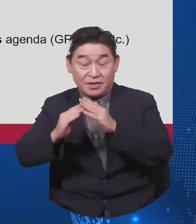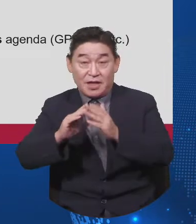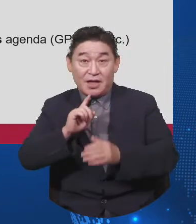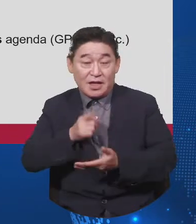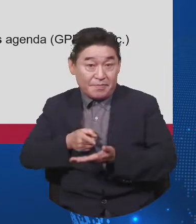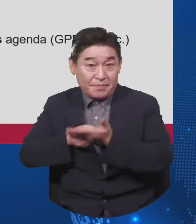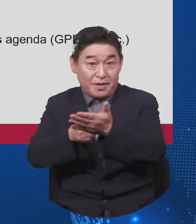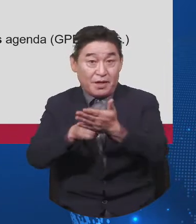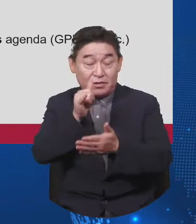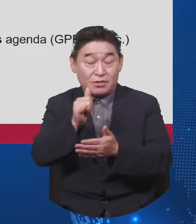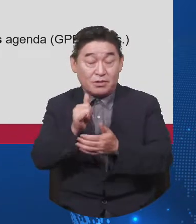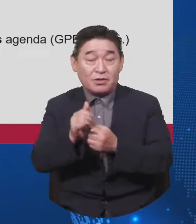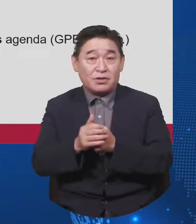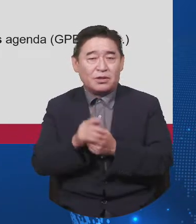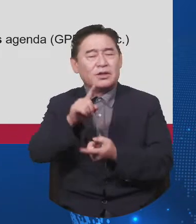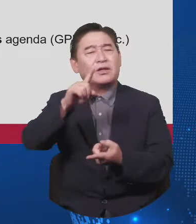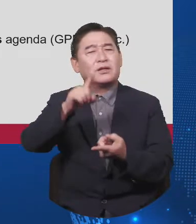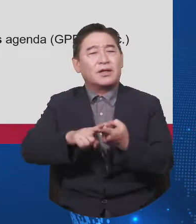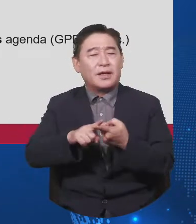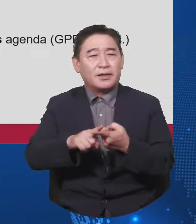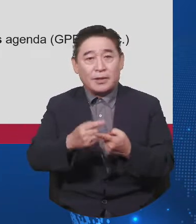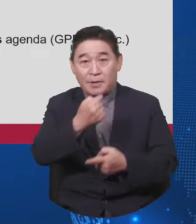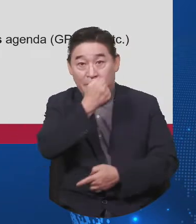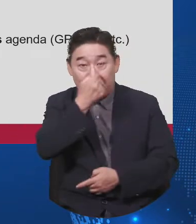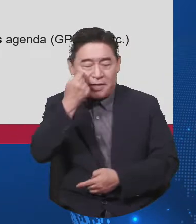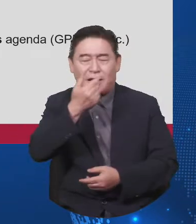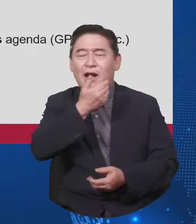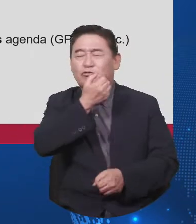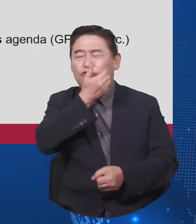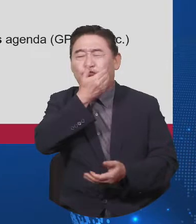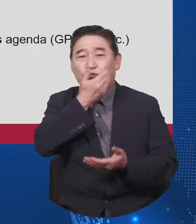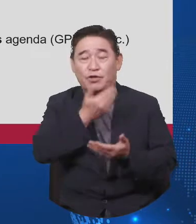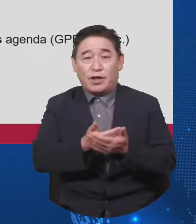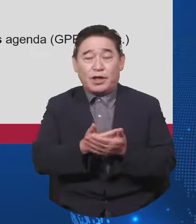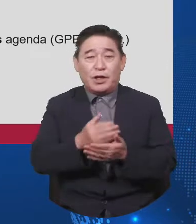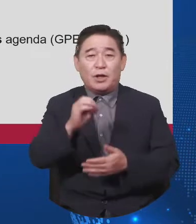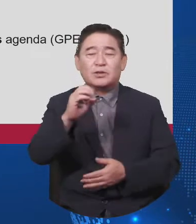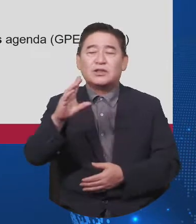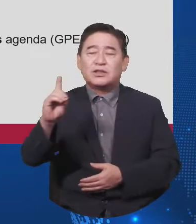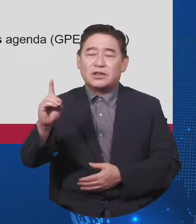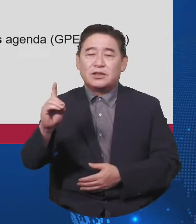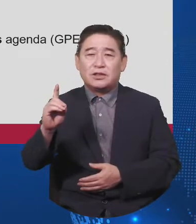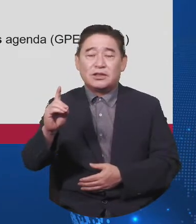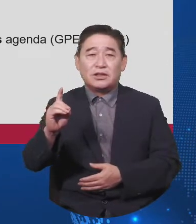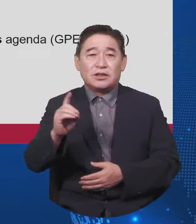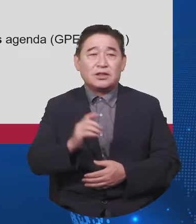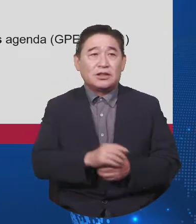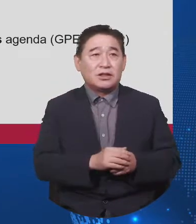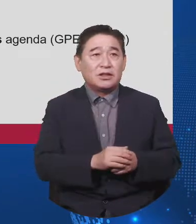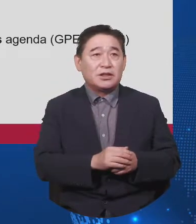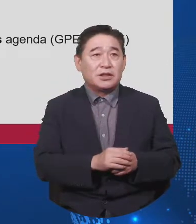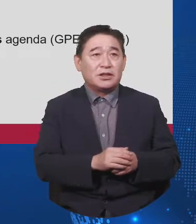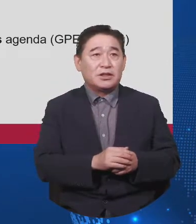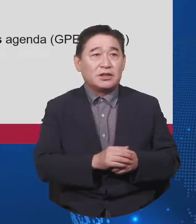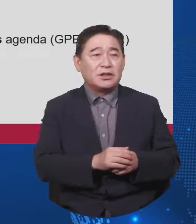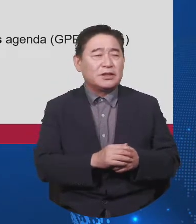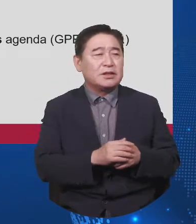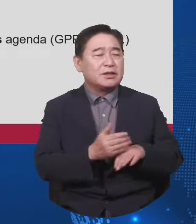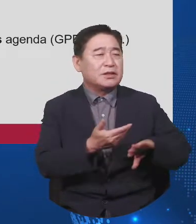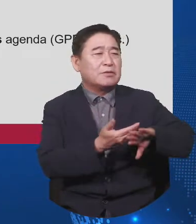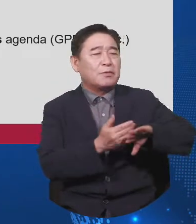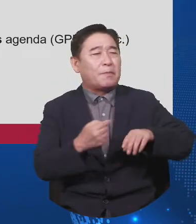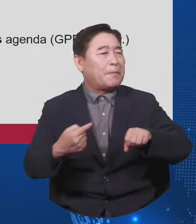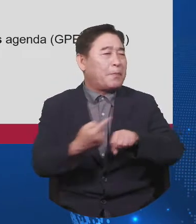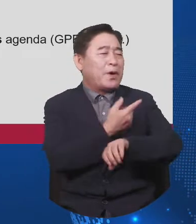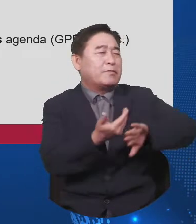might be aware that the DAC implemented what is called Oda modernization over the last couple of